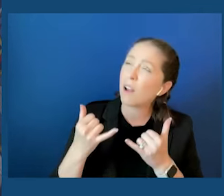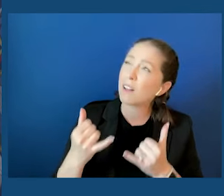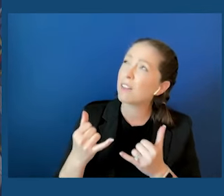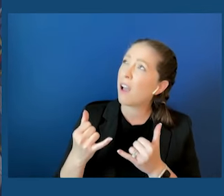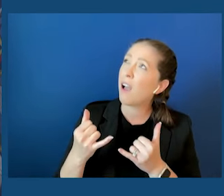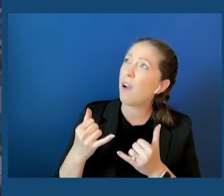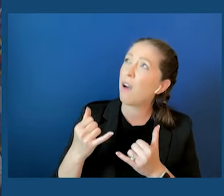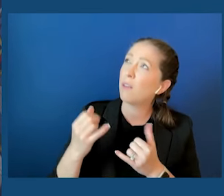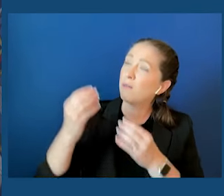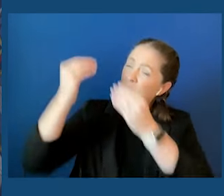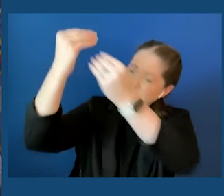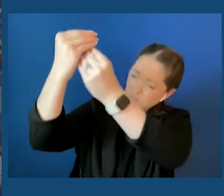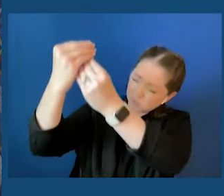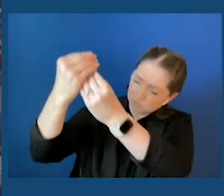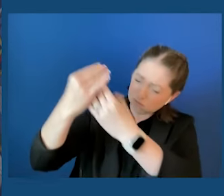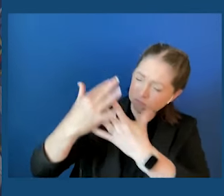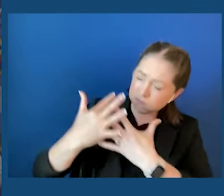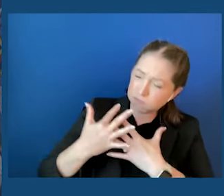to bless our efforts